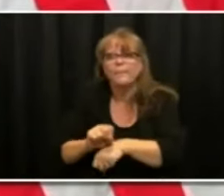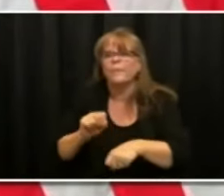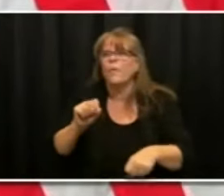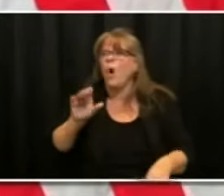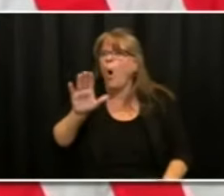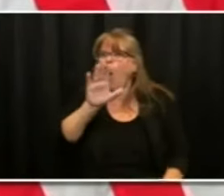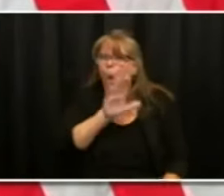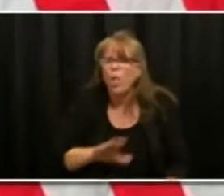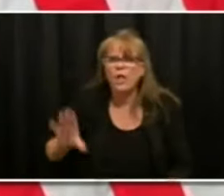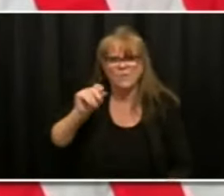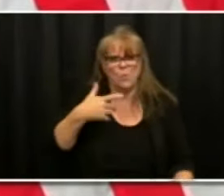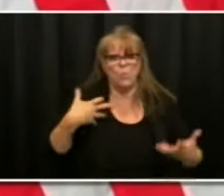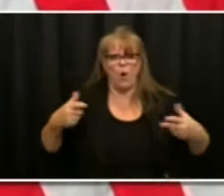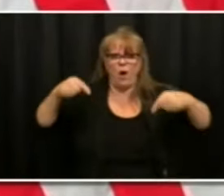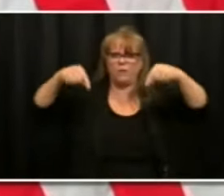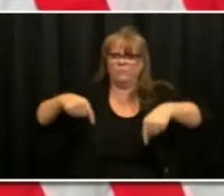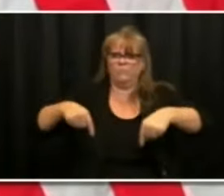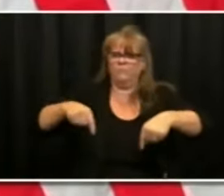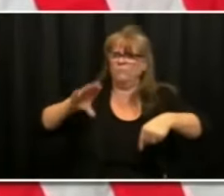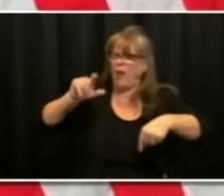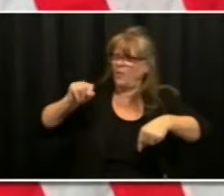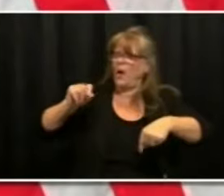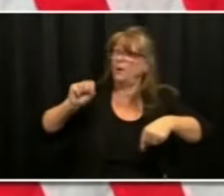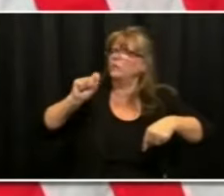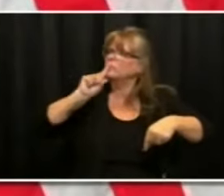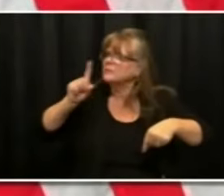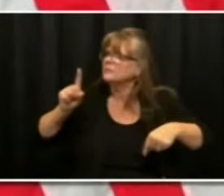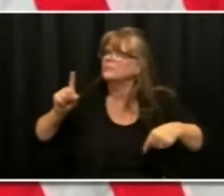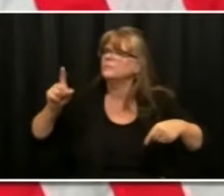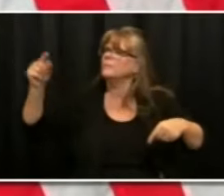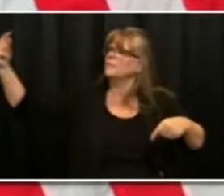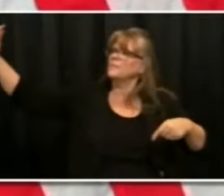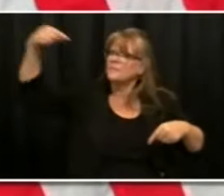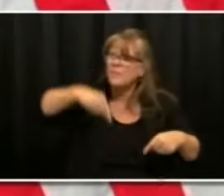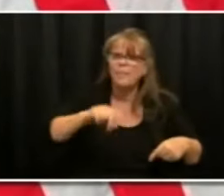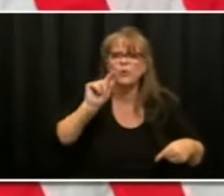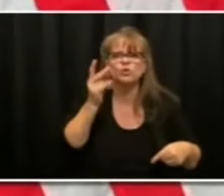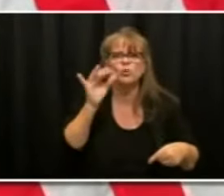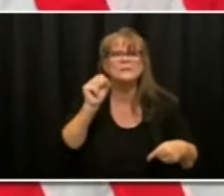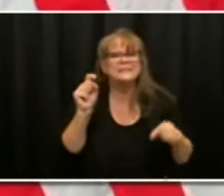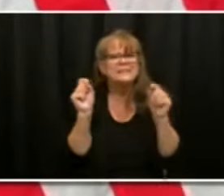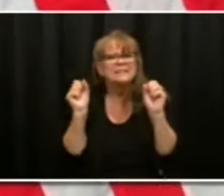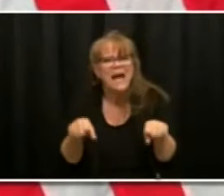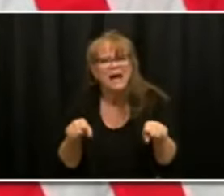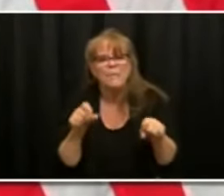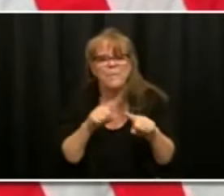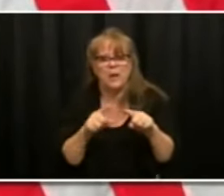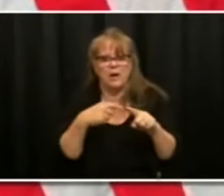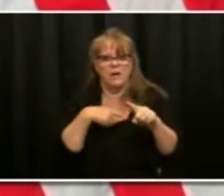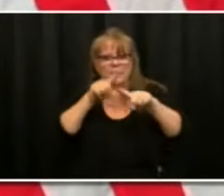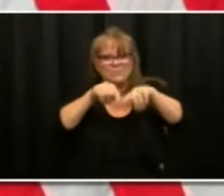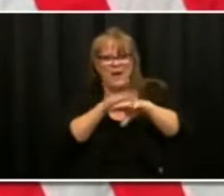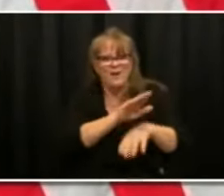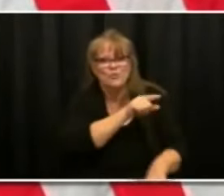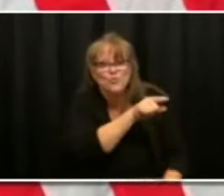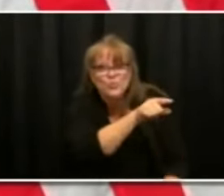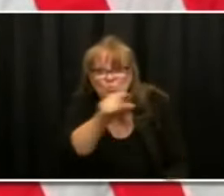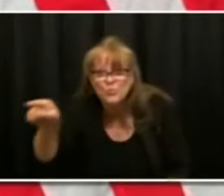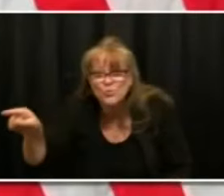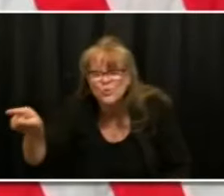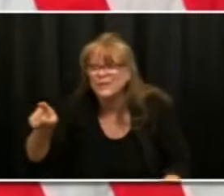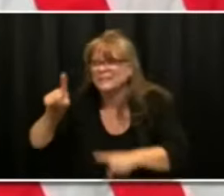we want to contain the virus. And that depends on you and me and our behavior. We're going to be working on doing better around